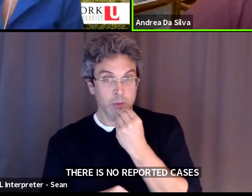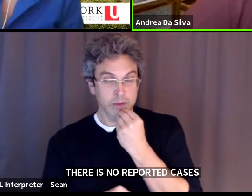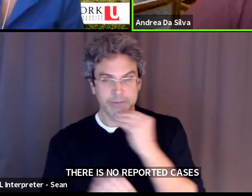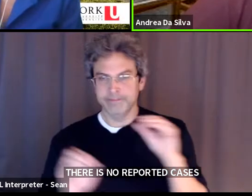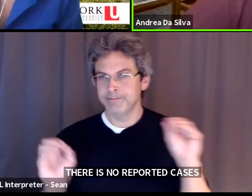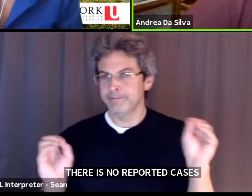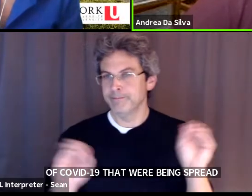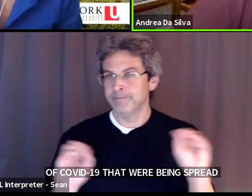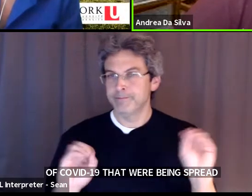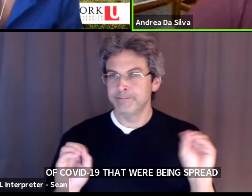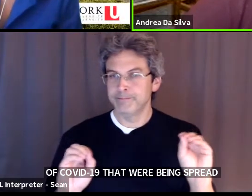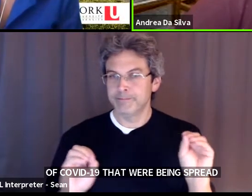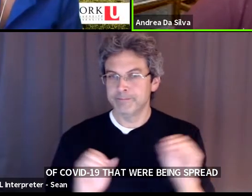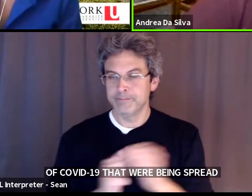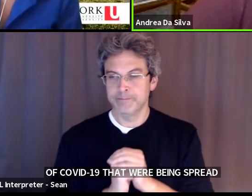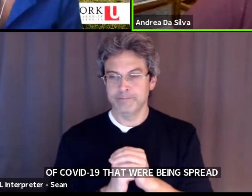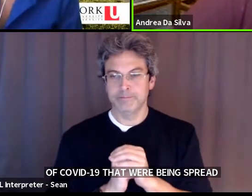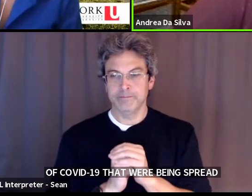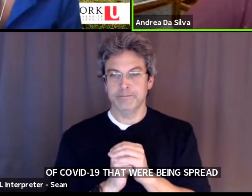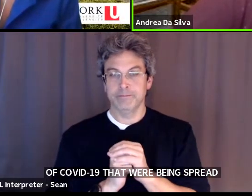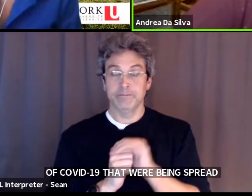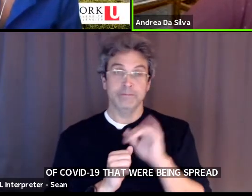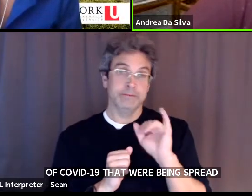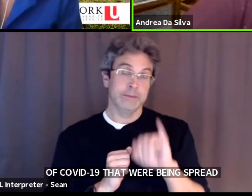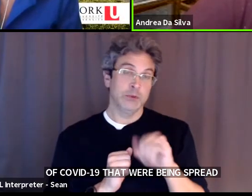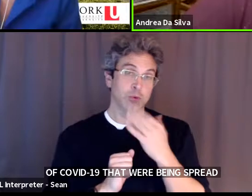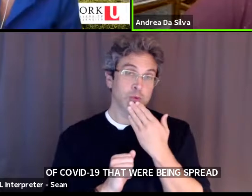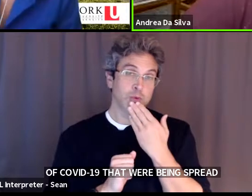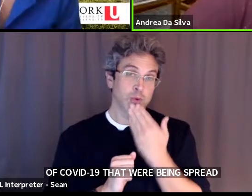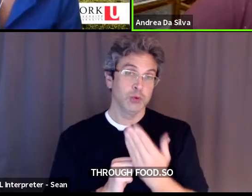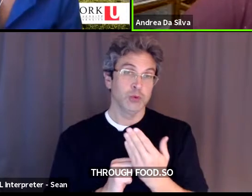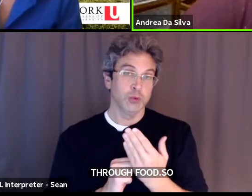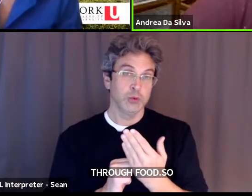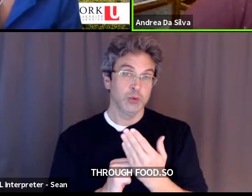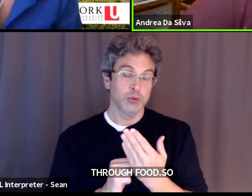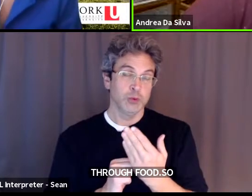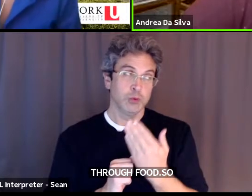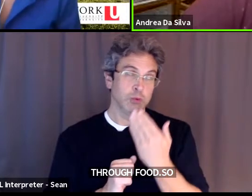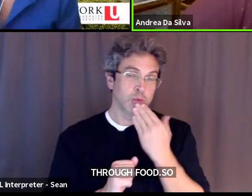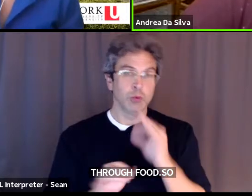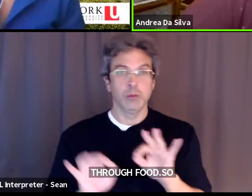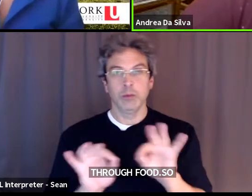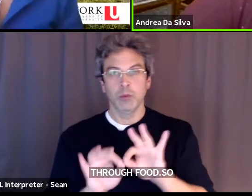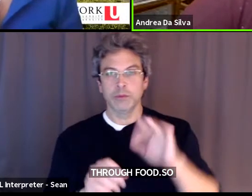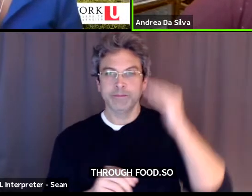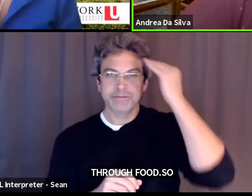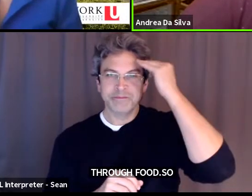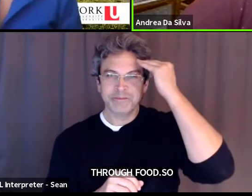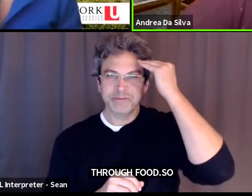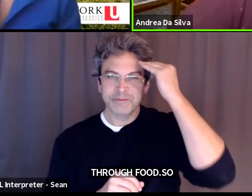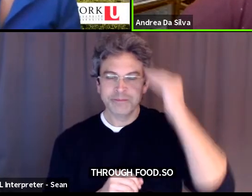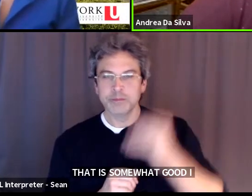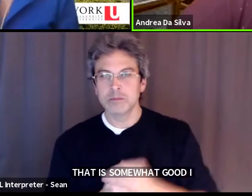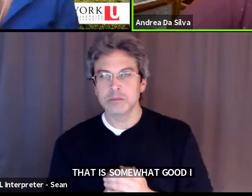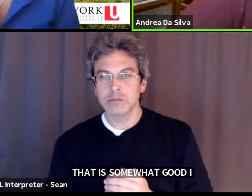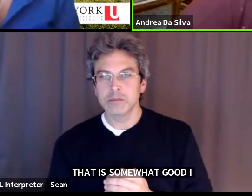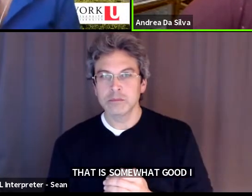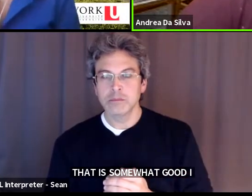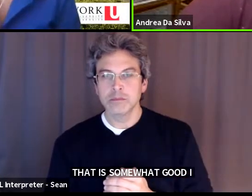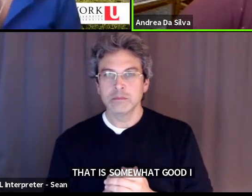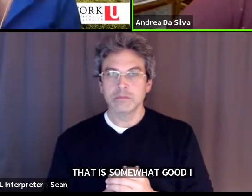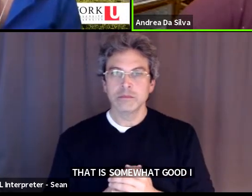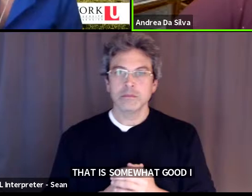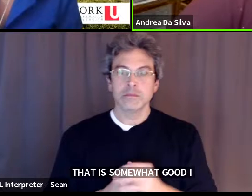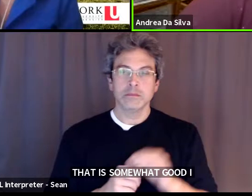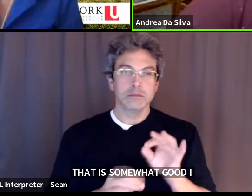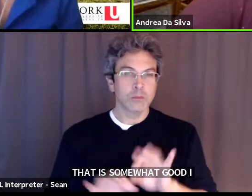somewhat good, I guess, good to know information. And as always, it is important to